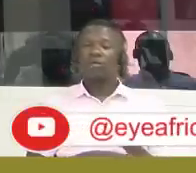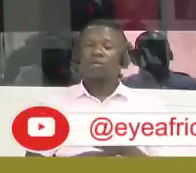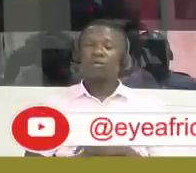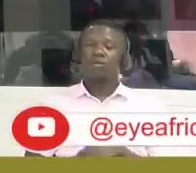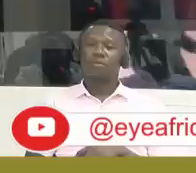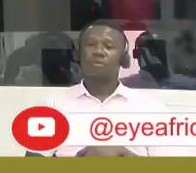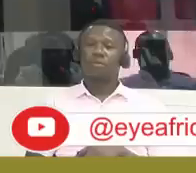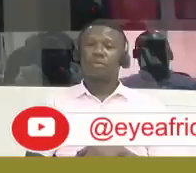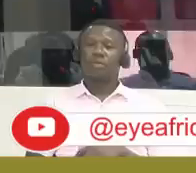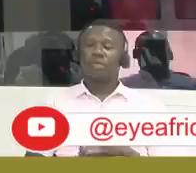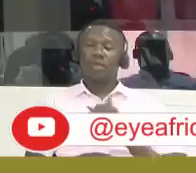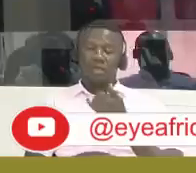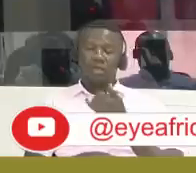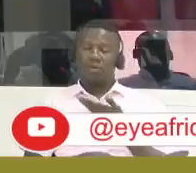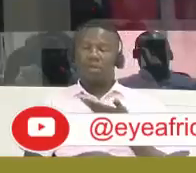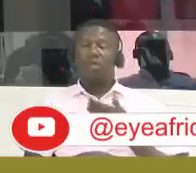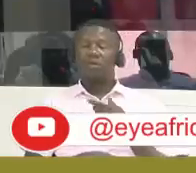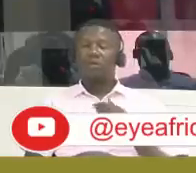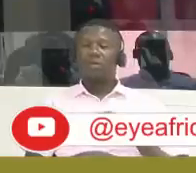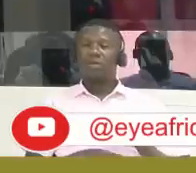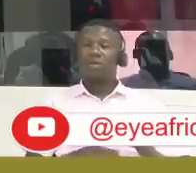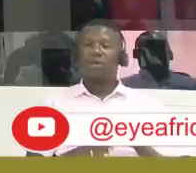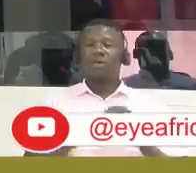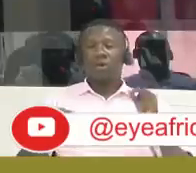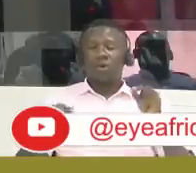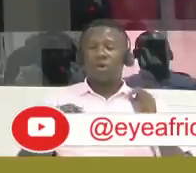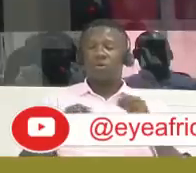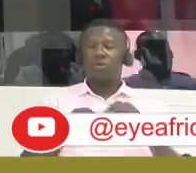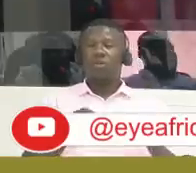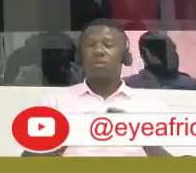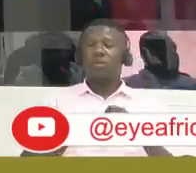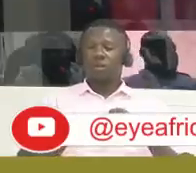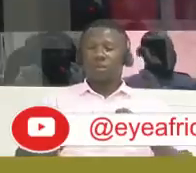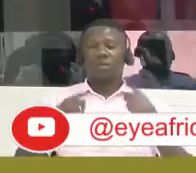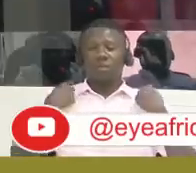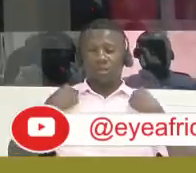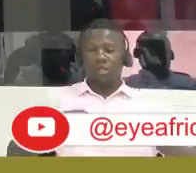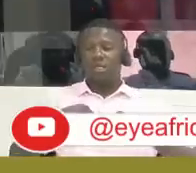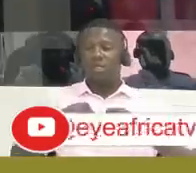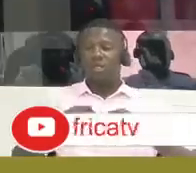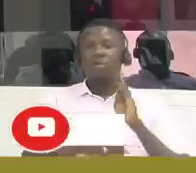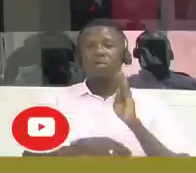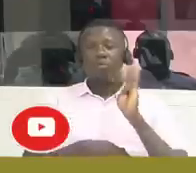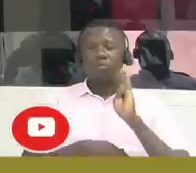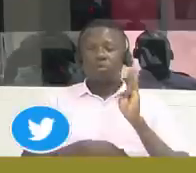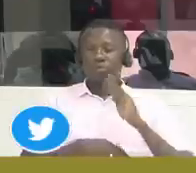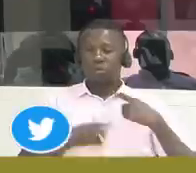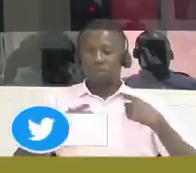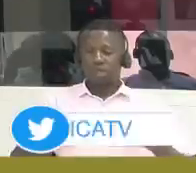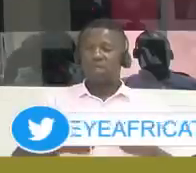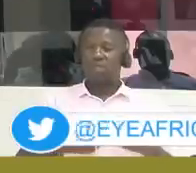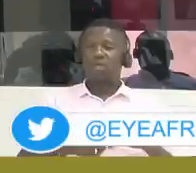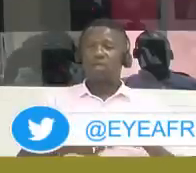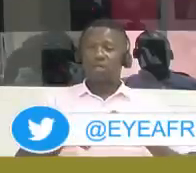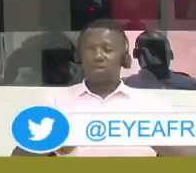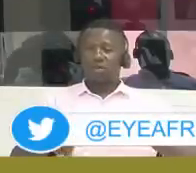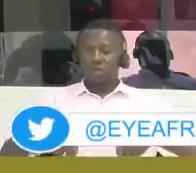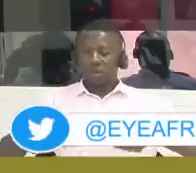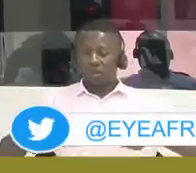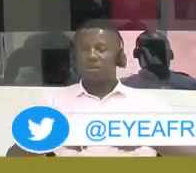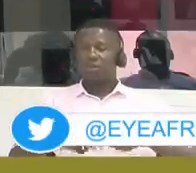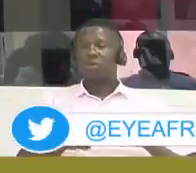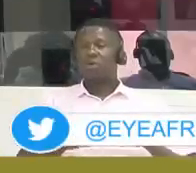trousers and shirt, and blue shirt. Can you please explain the